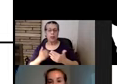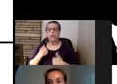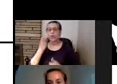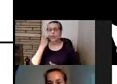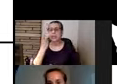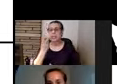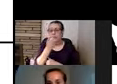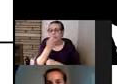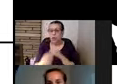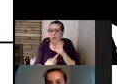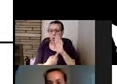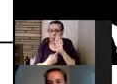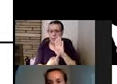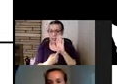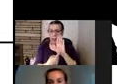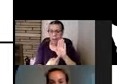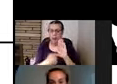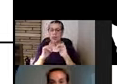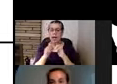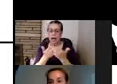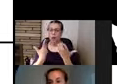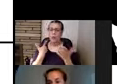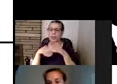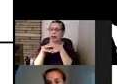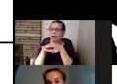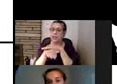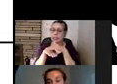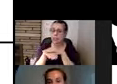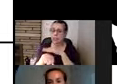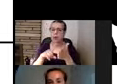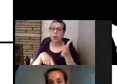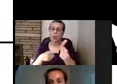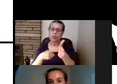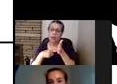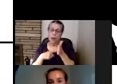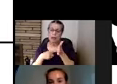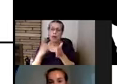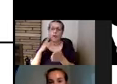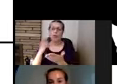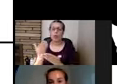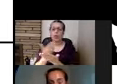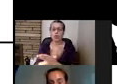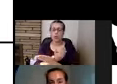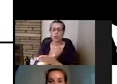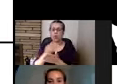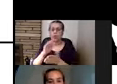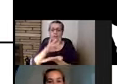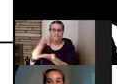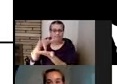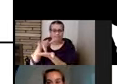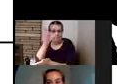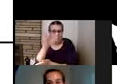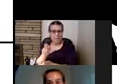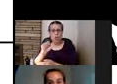a few examples of the accessibility considerations and requirements for specifically the new streetscape fare vending machines and